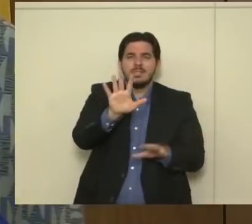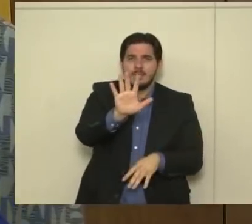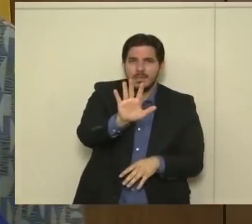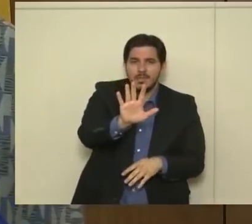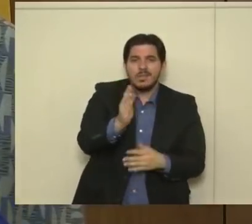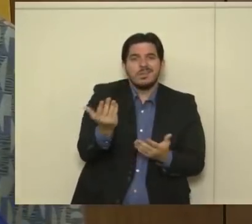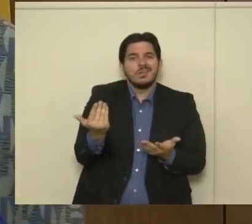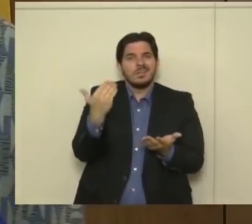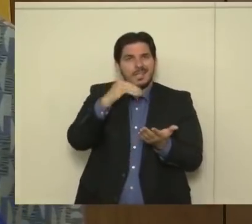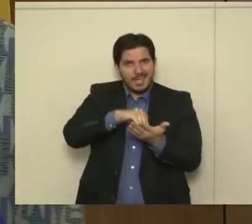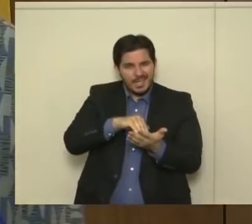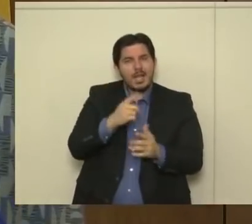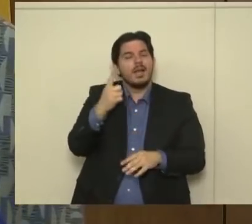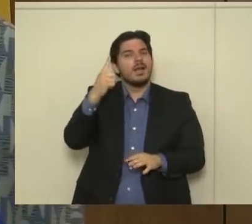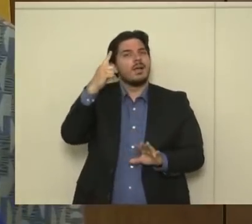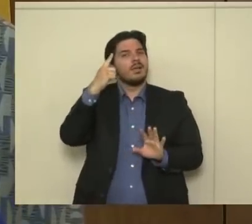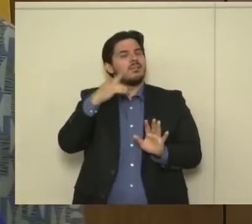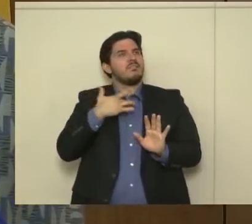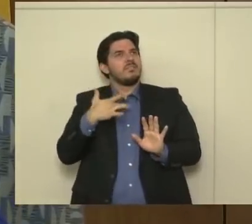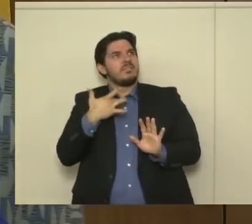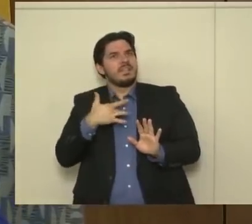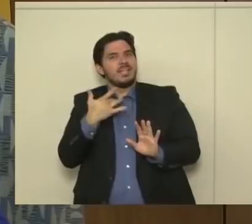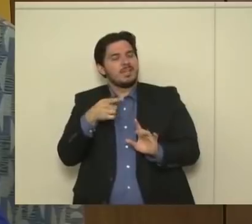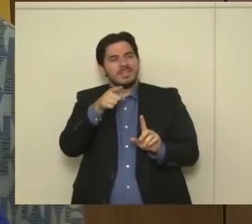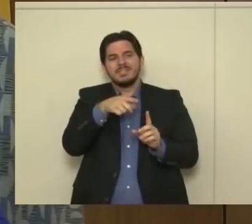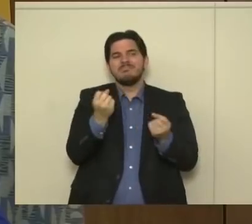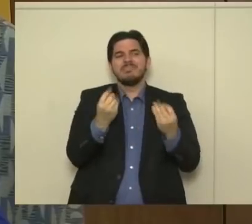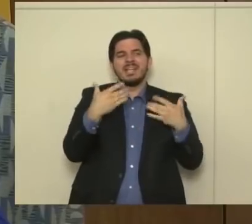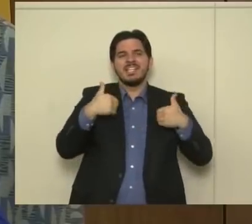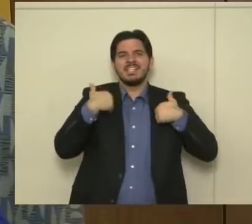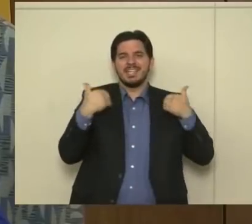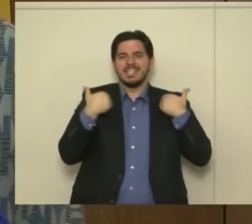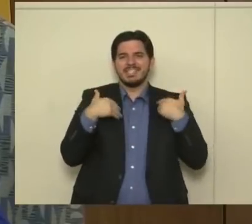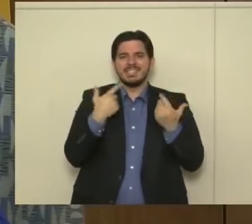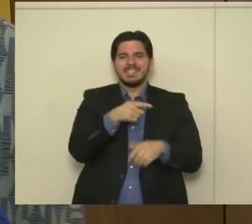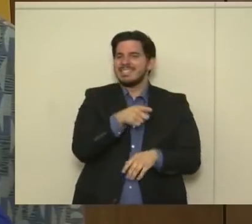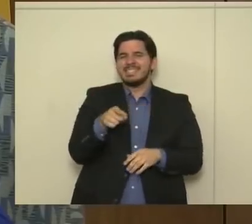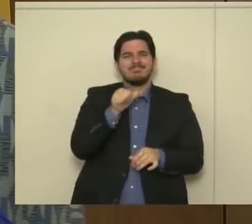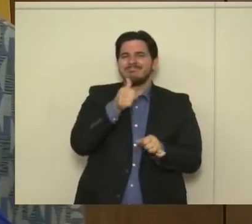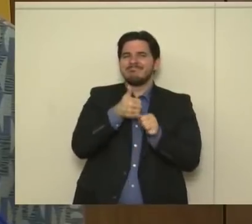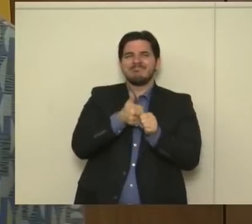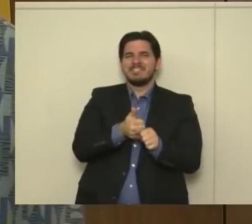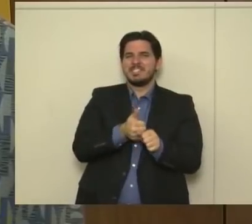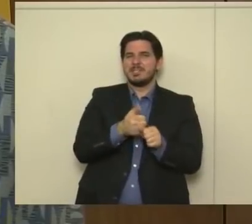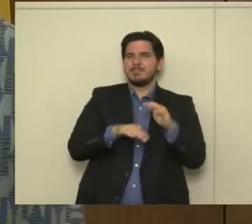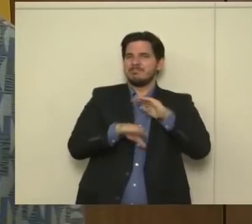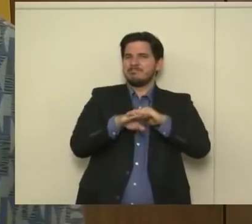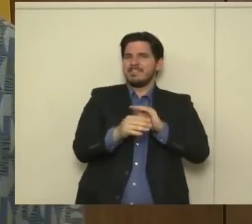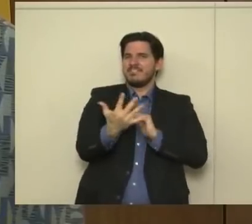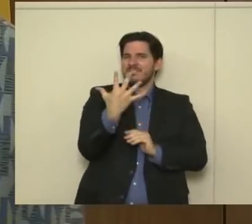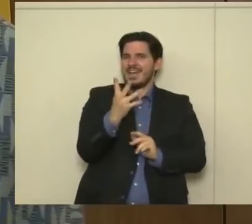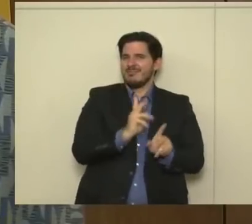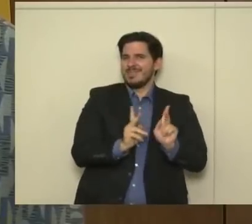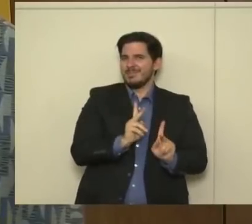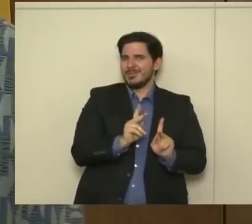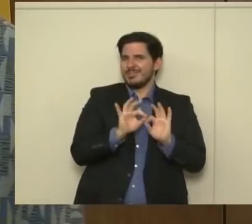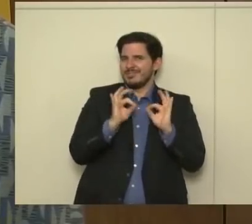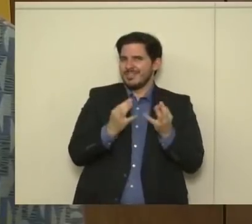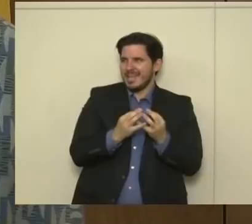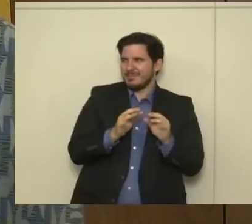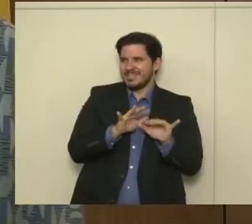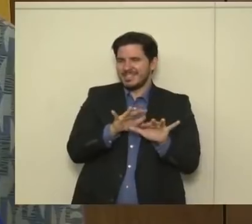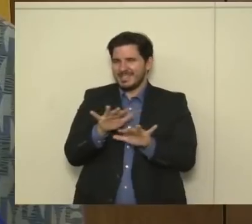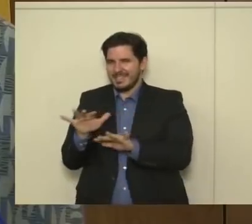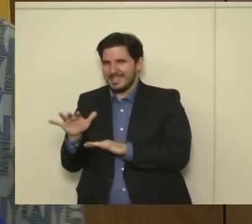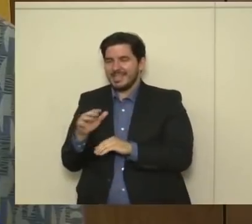I think by and large have not been adhering to our 5-person gathering or family gatherings.